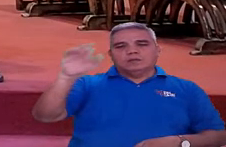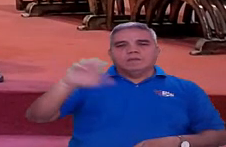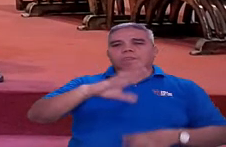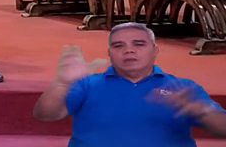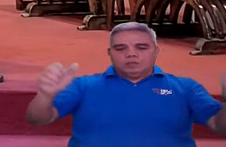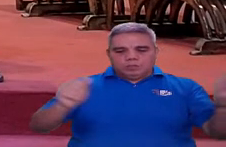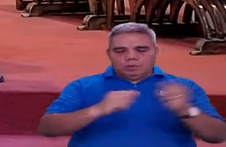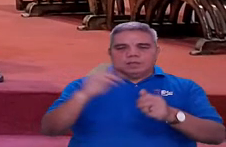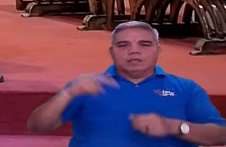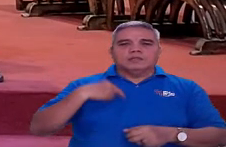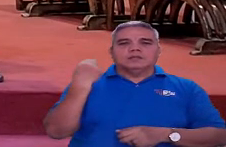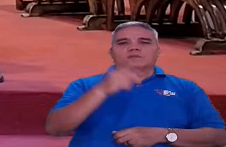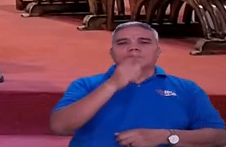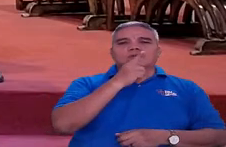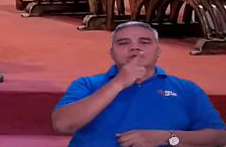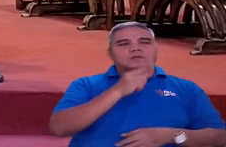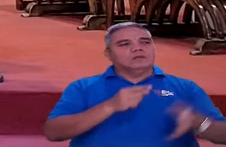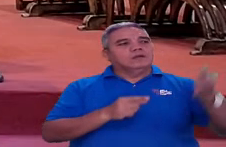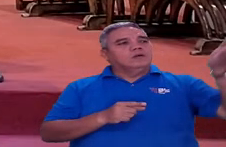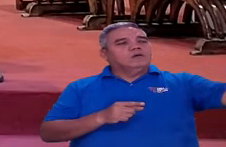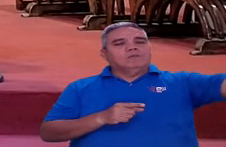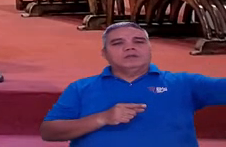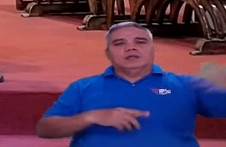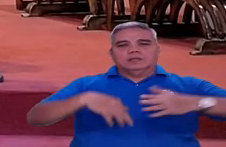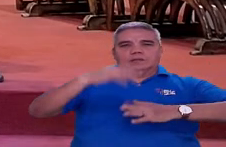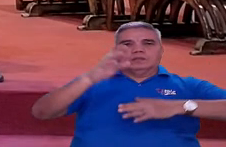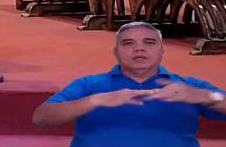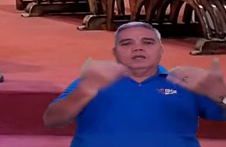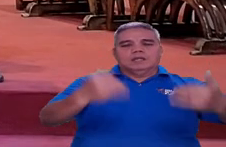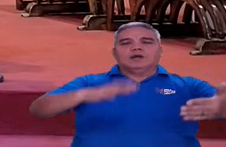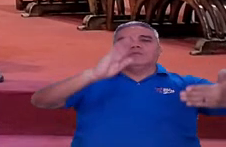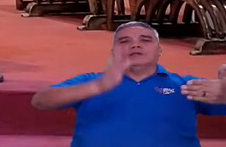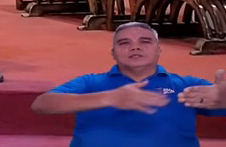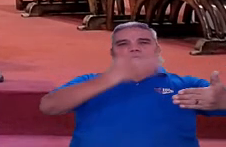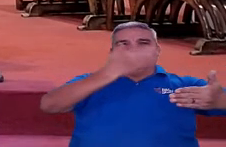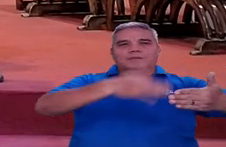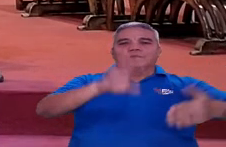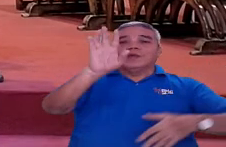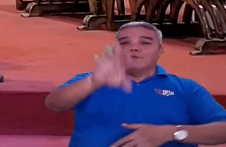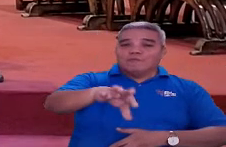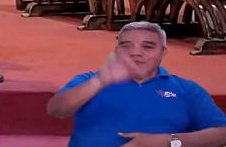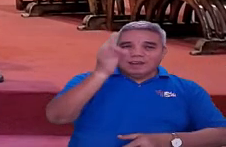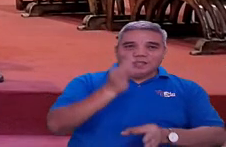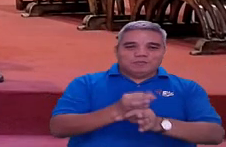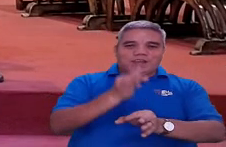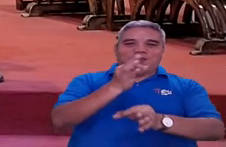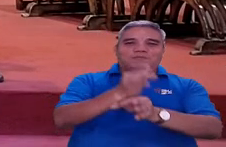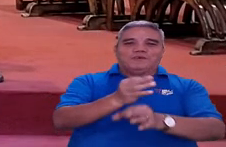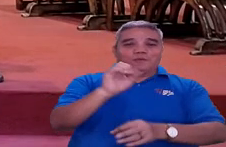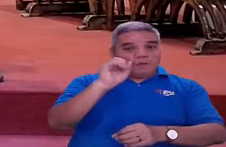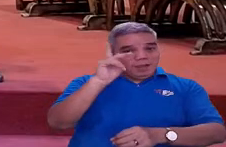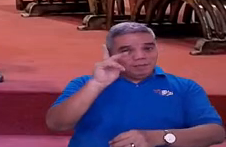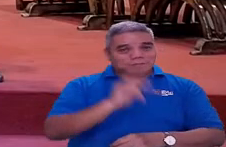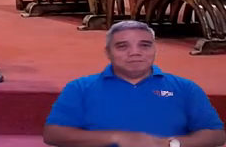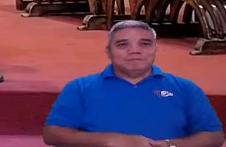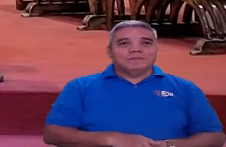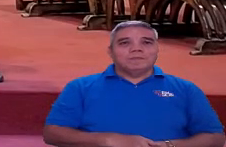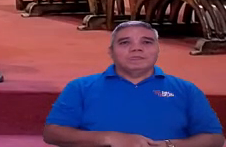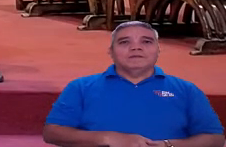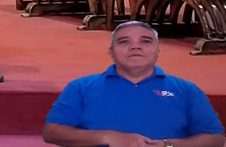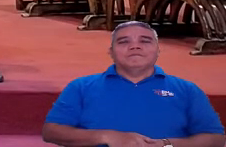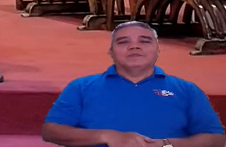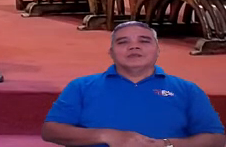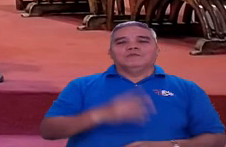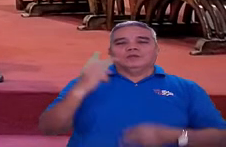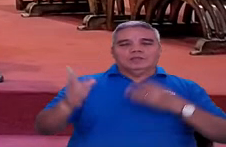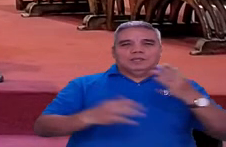So join us over there in the function room. Let's sing our closing song, Find Us Faithful. All right? Everybody, let's